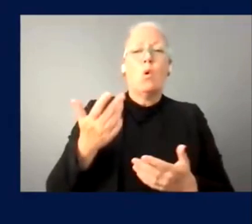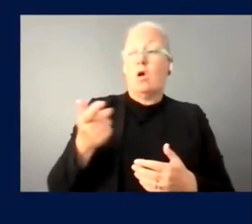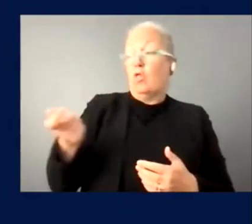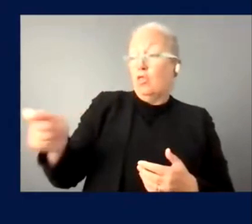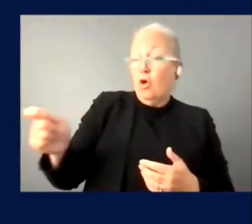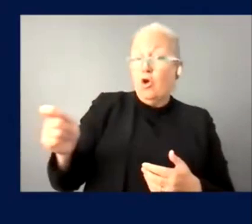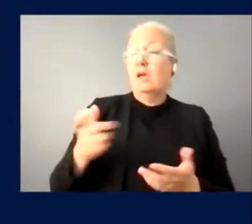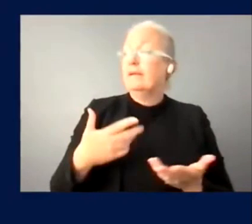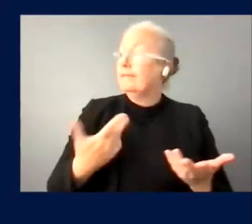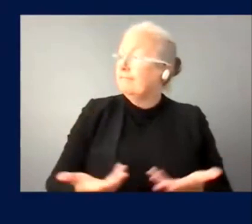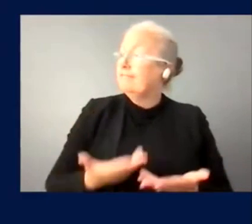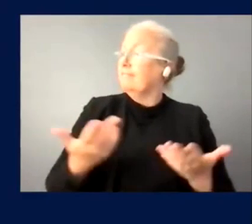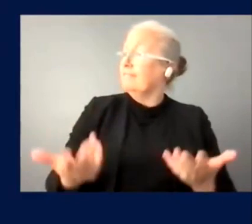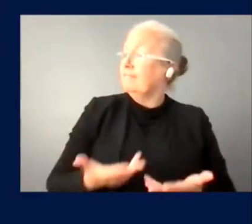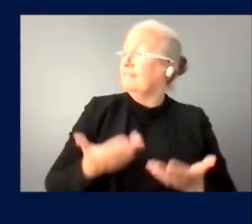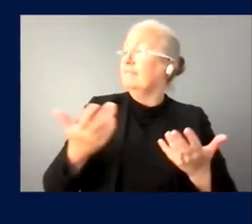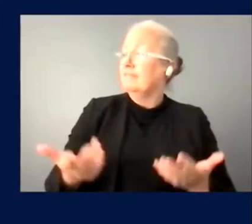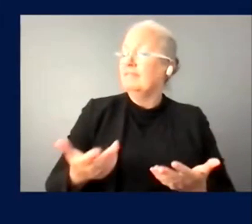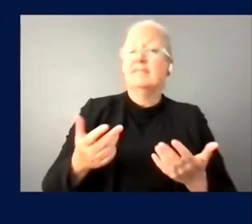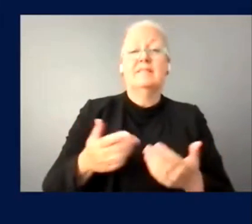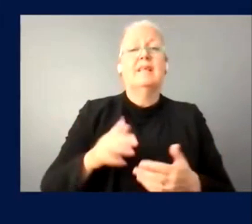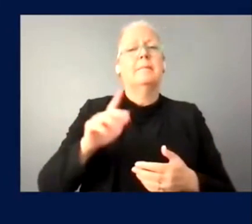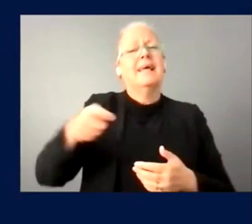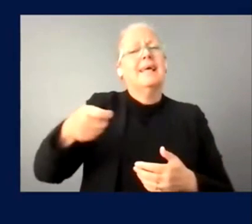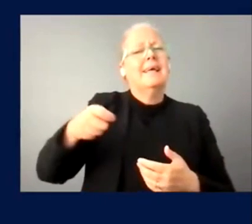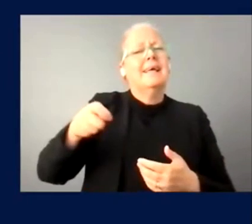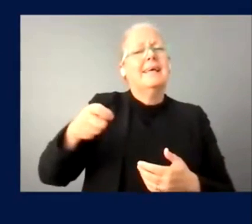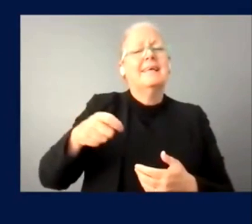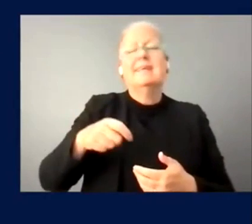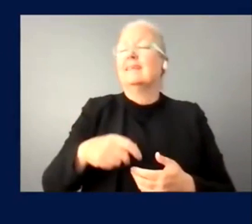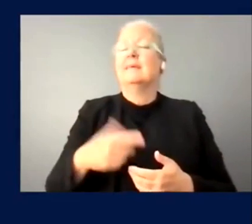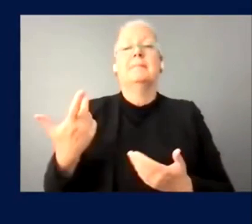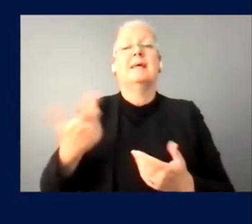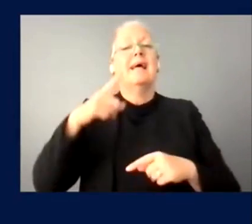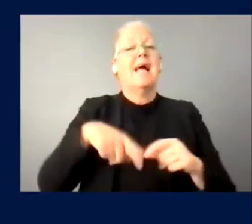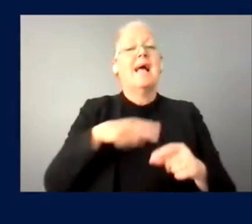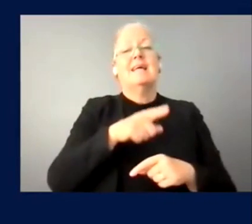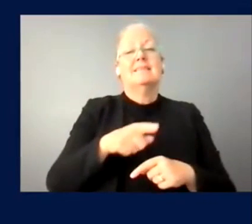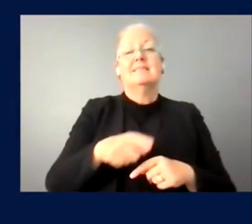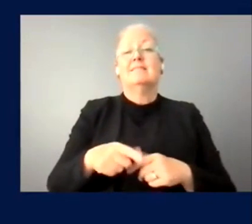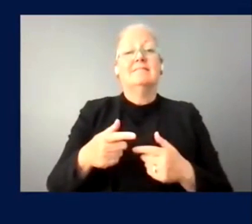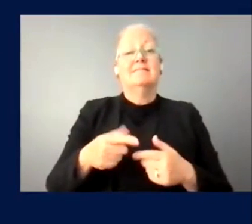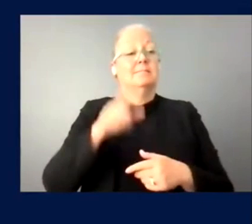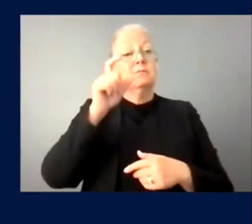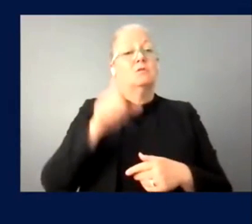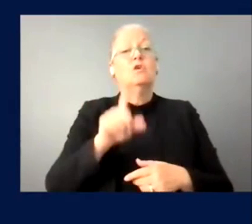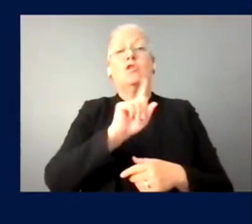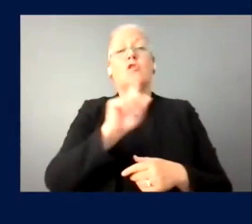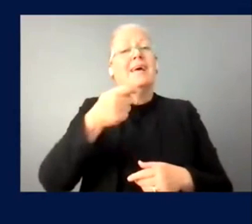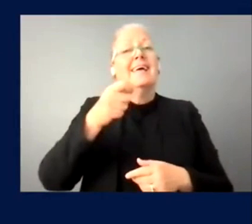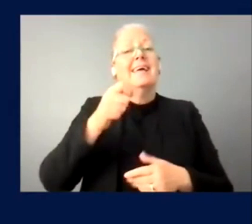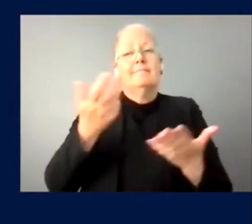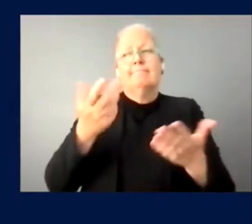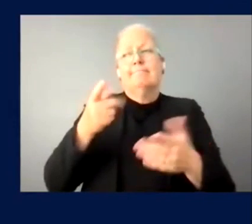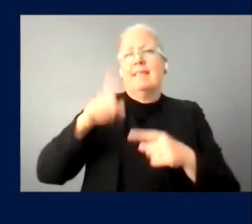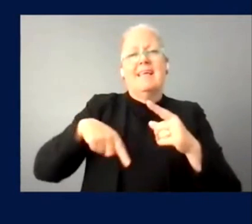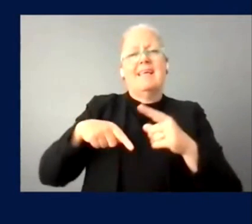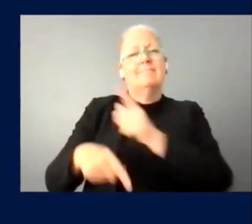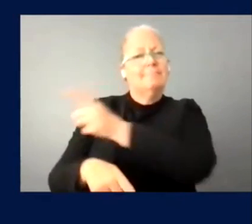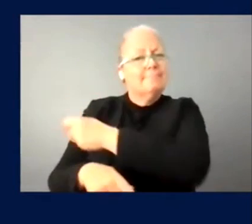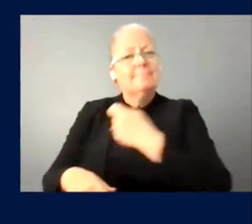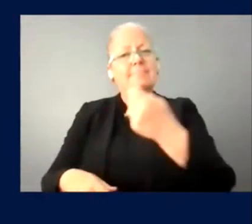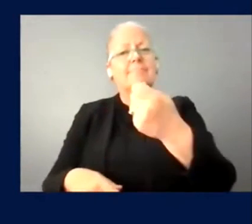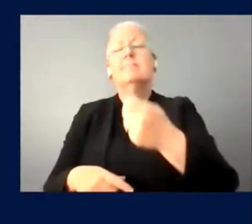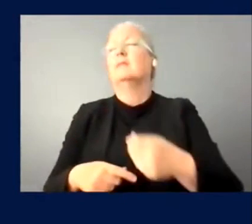or radar keys, which means they're not able to be accessed by people that don't have a key. And sort of the main barrier was